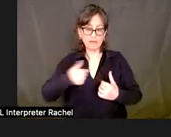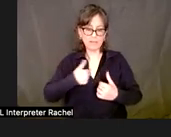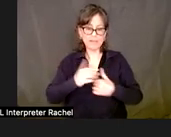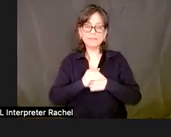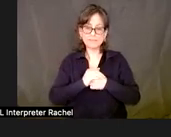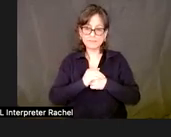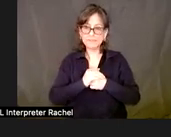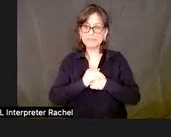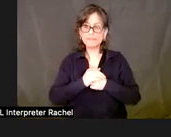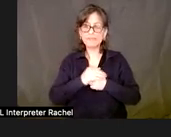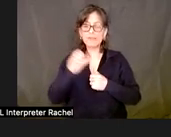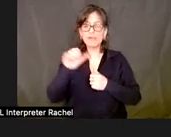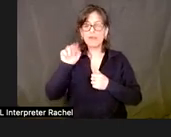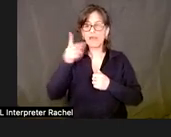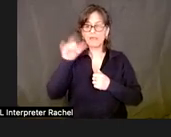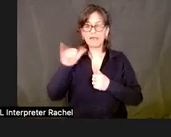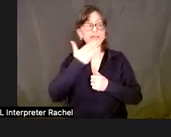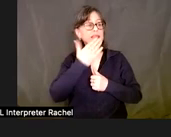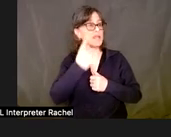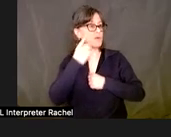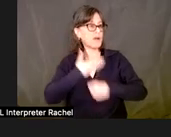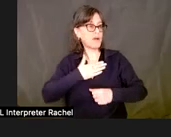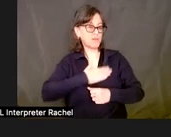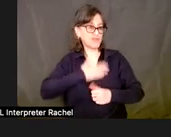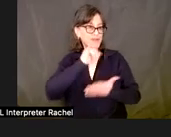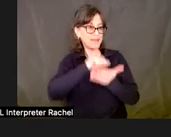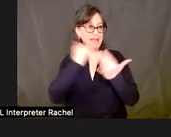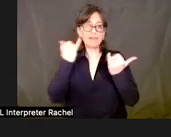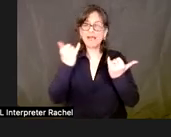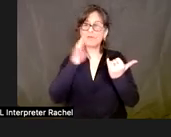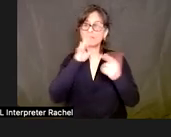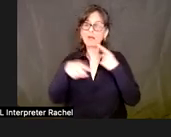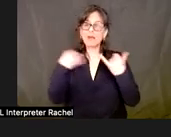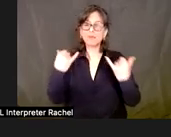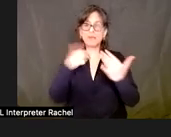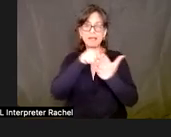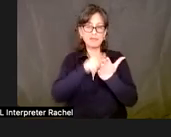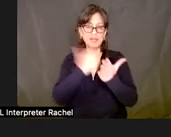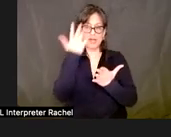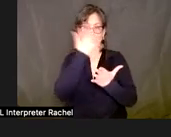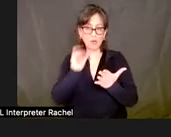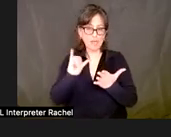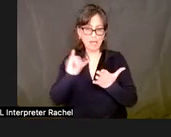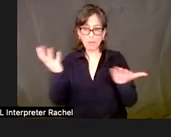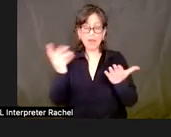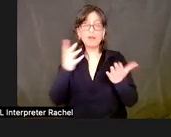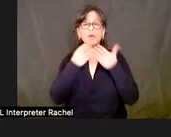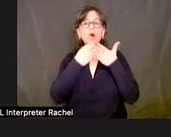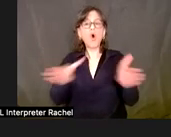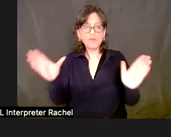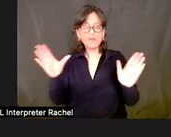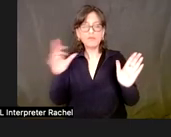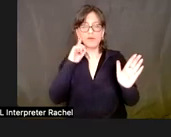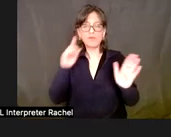Thank you so much, Scotty. I really appreciate that. So now we're going to go over today's agenda. We're going to start with an overview or